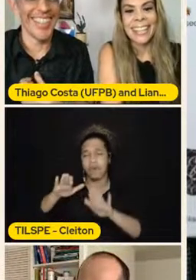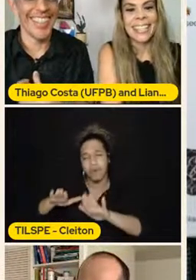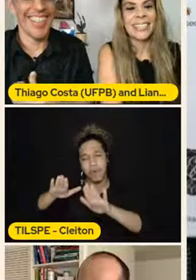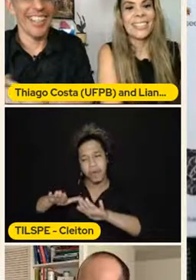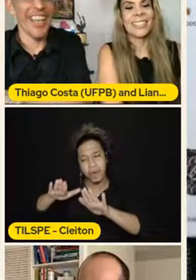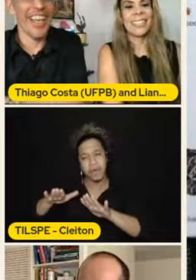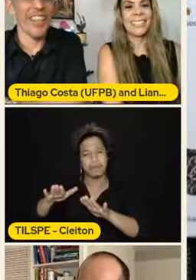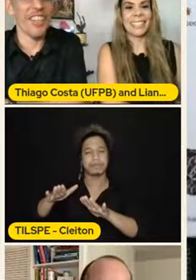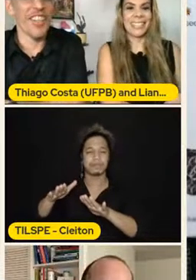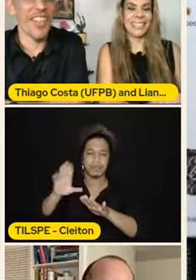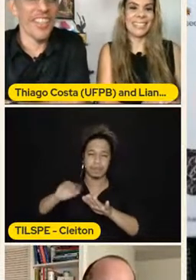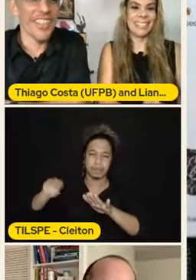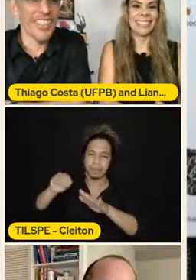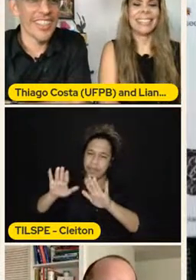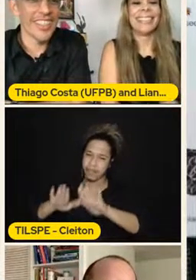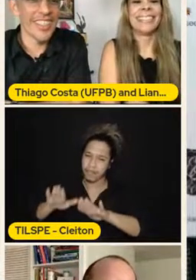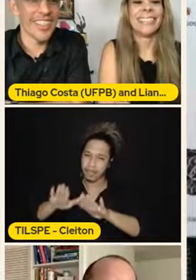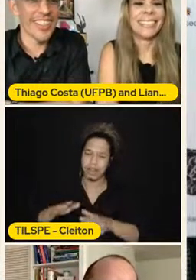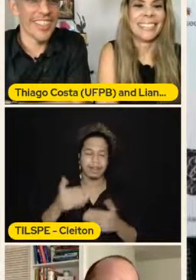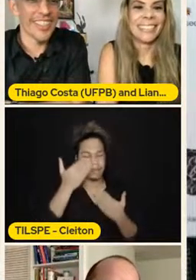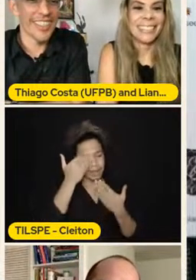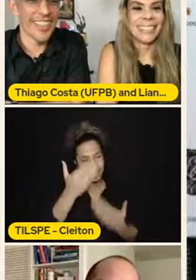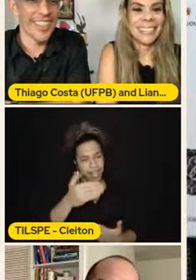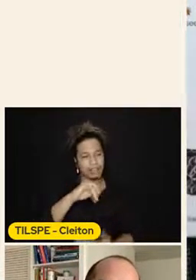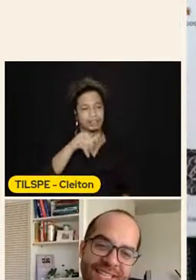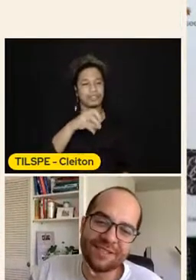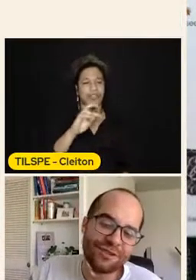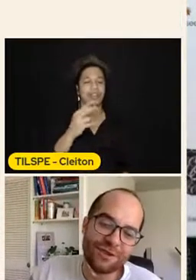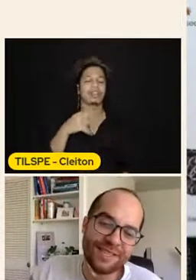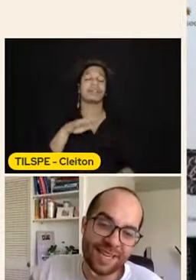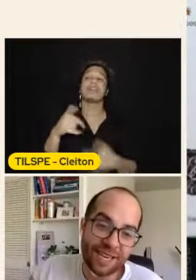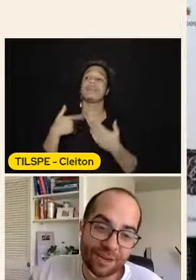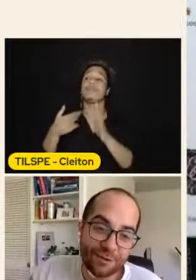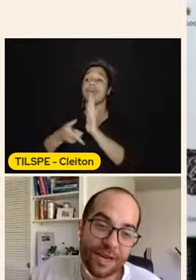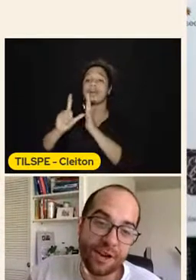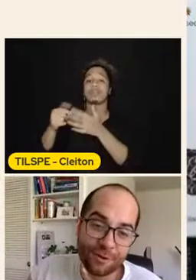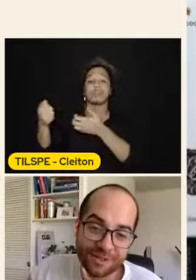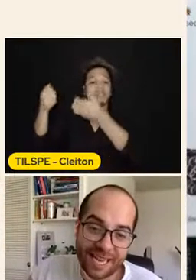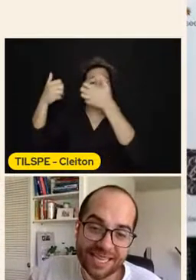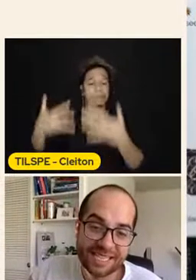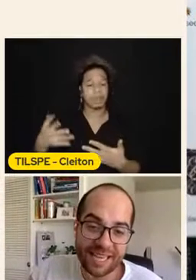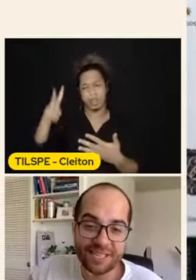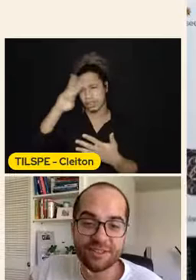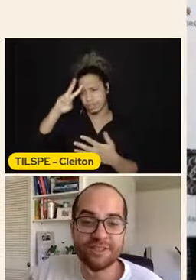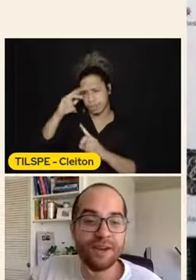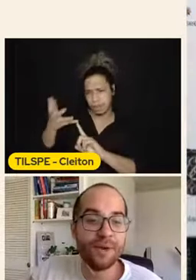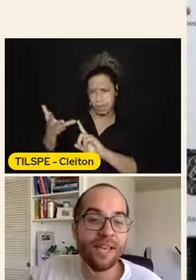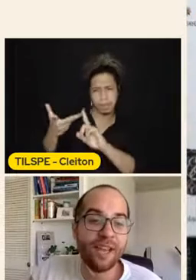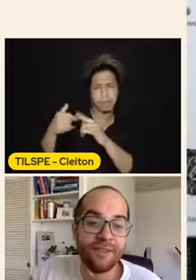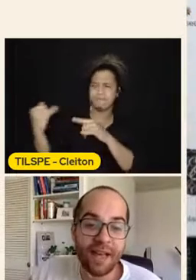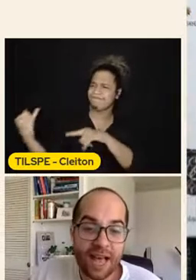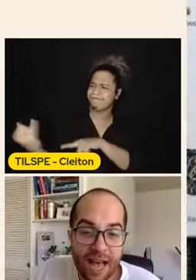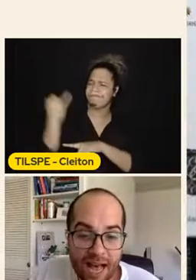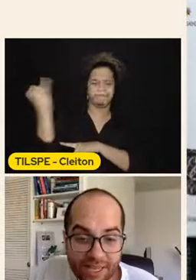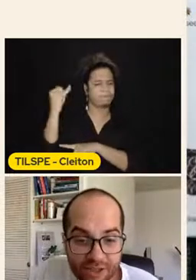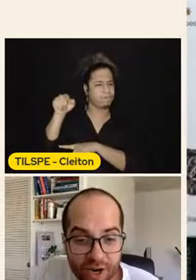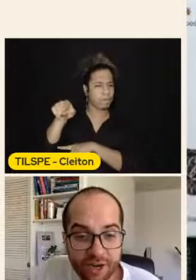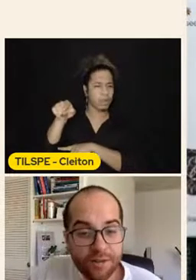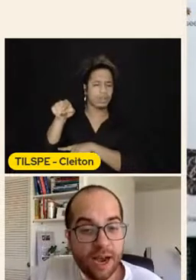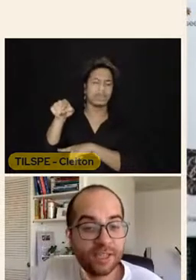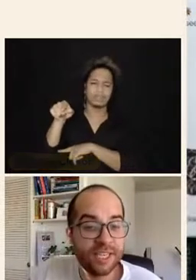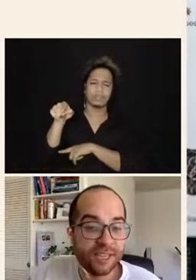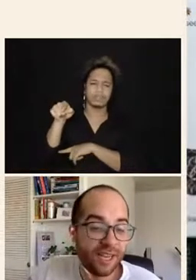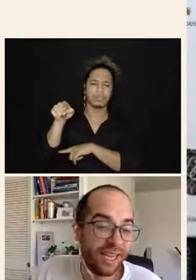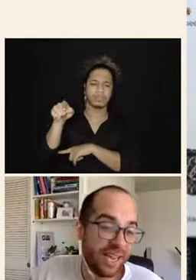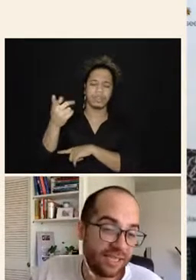sorry. Thank you, Jonathan. So as I was saying, these stories are critical. They're essential so that we can